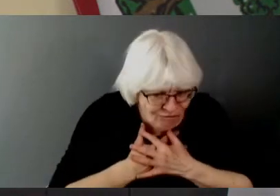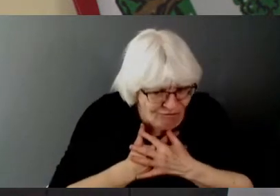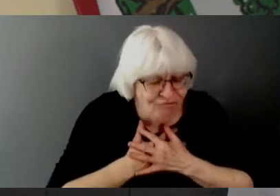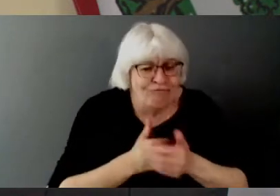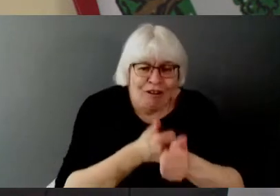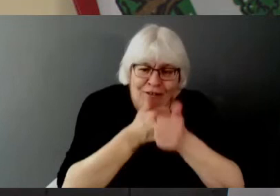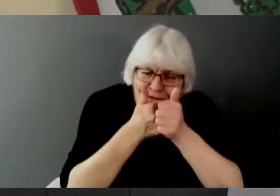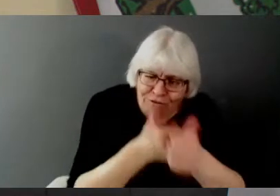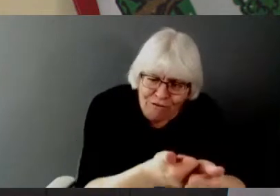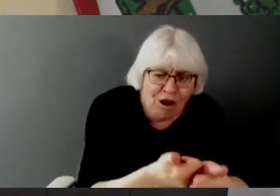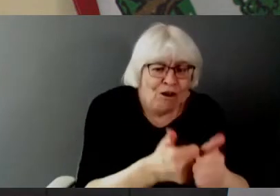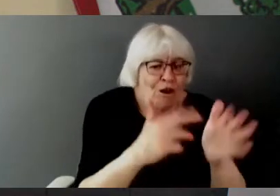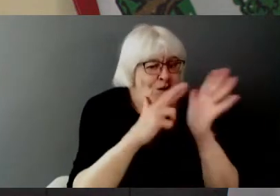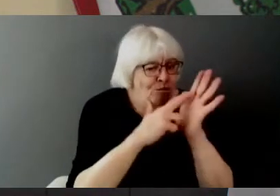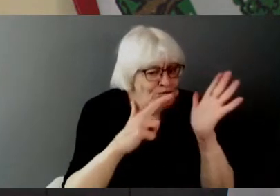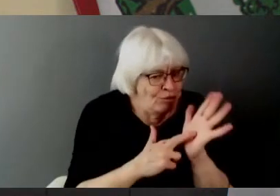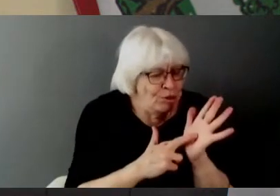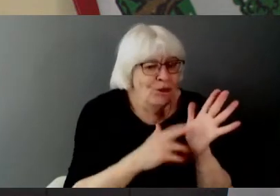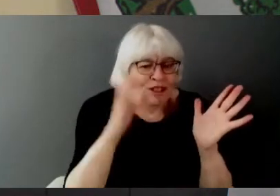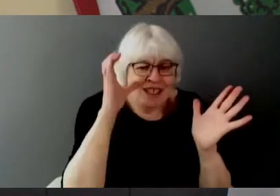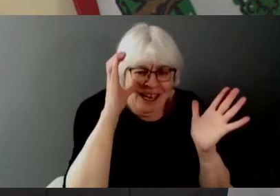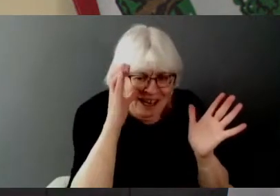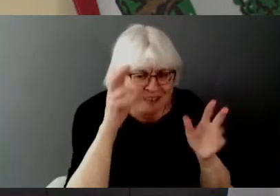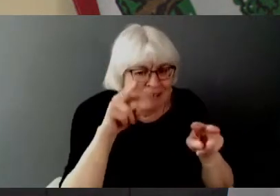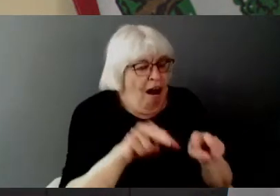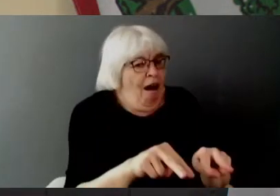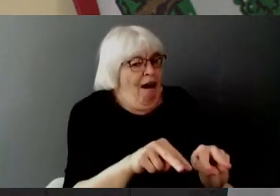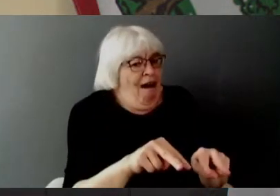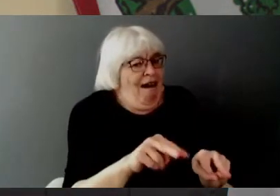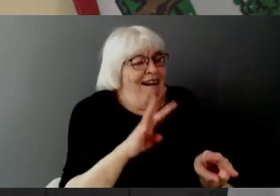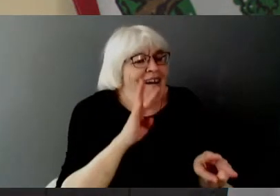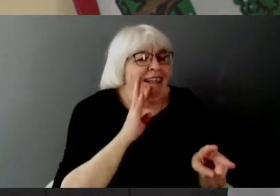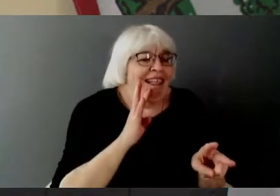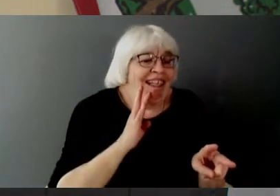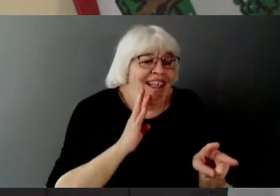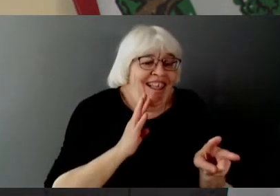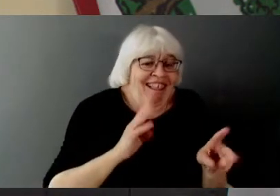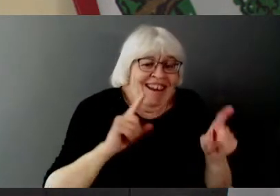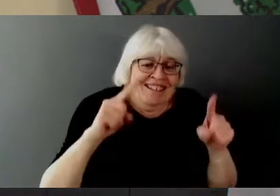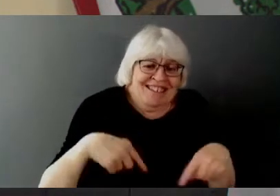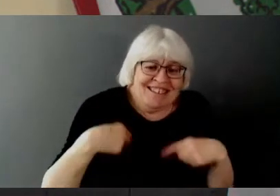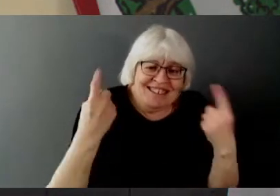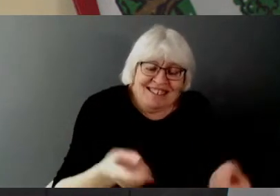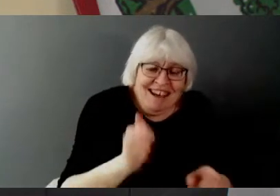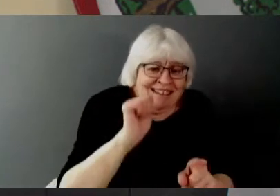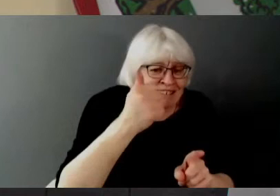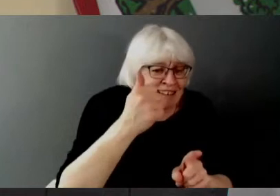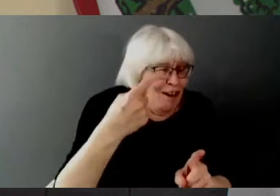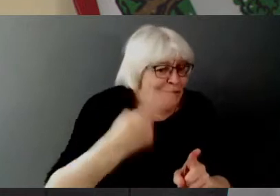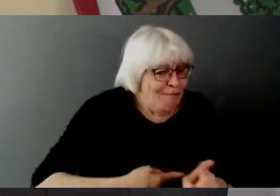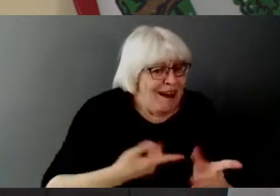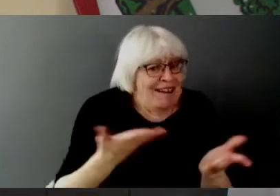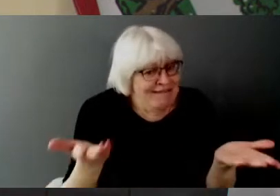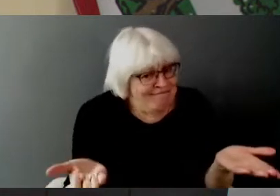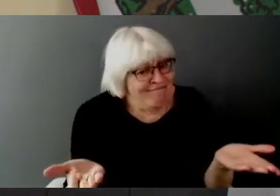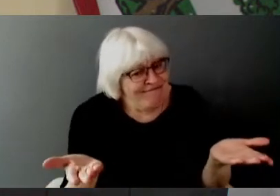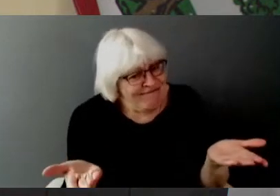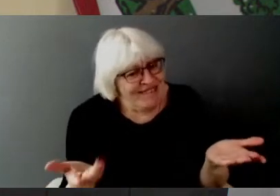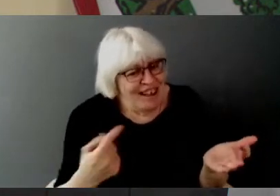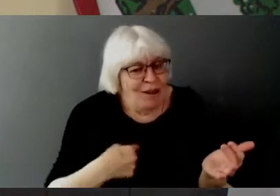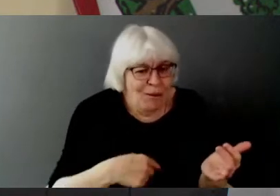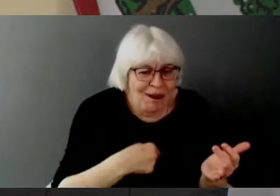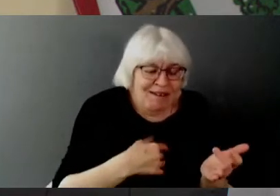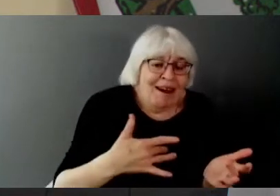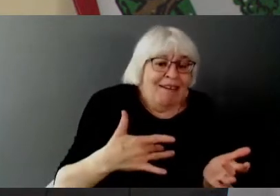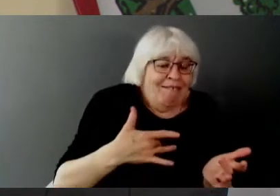along. And it's something that over the course of the last 10 months has really been a great comfort, I think, to all of us here,